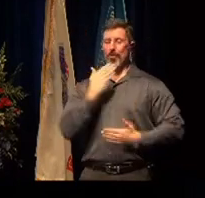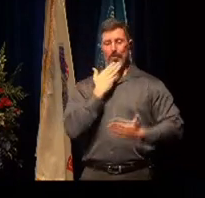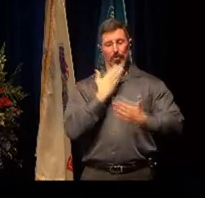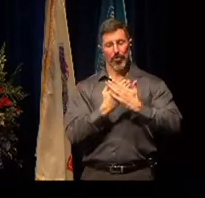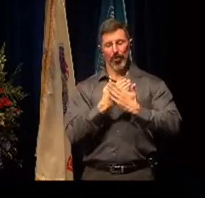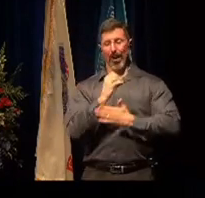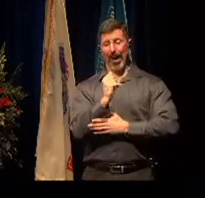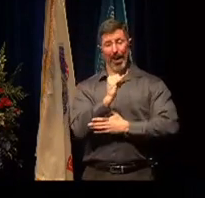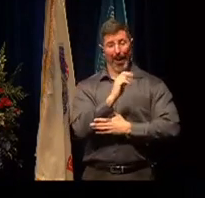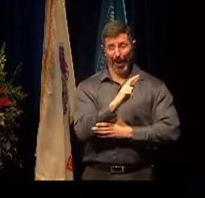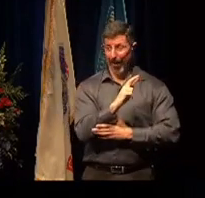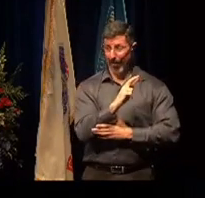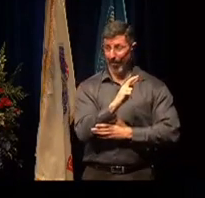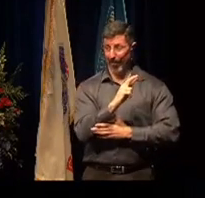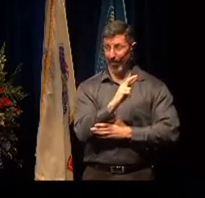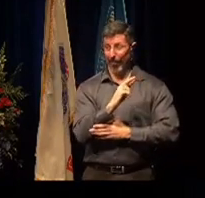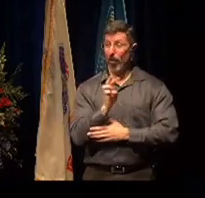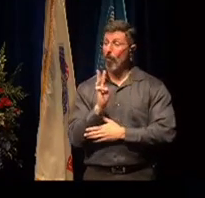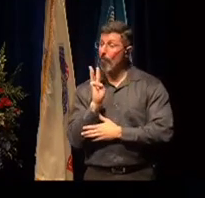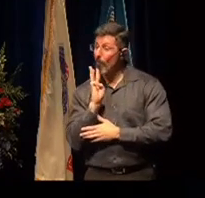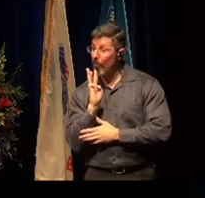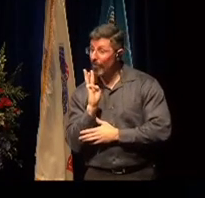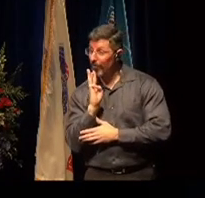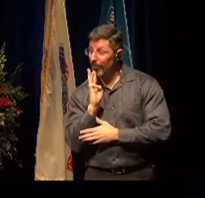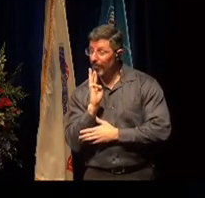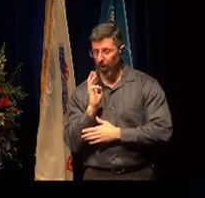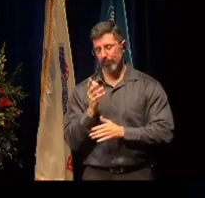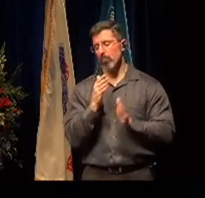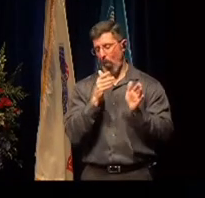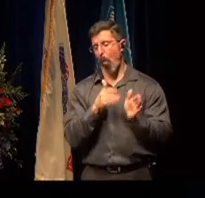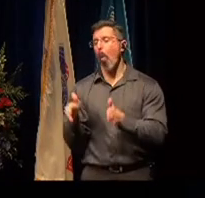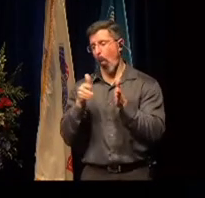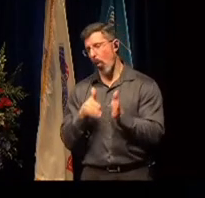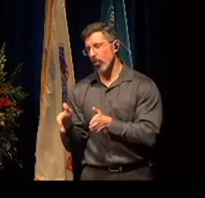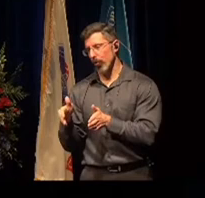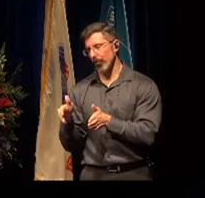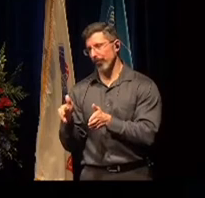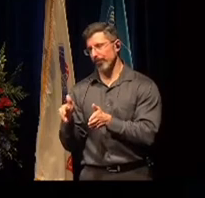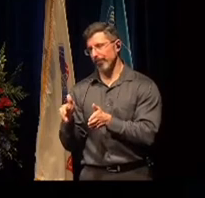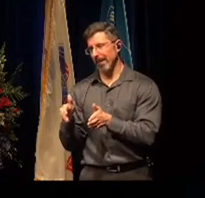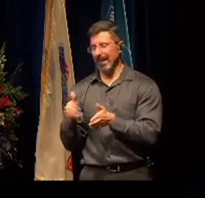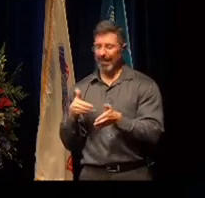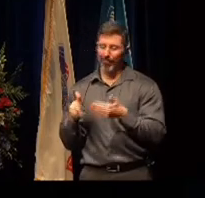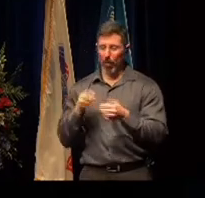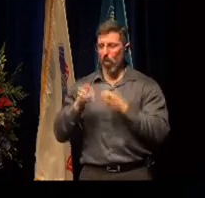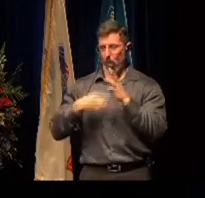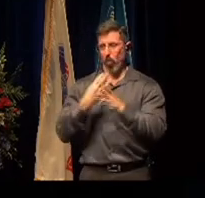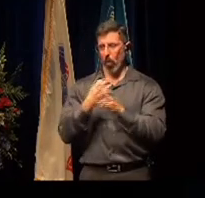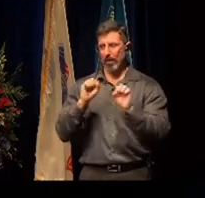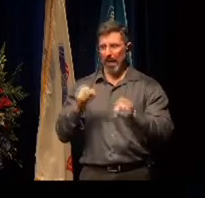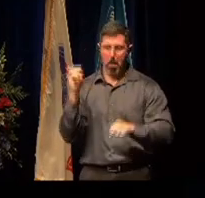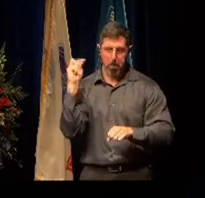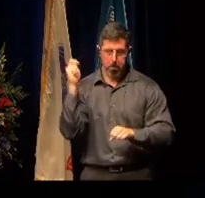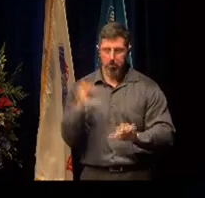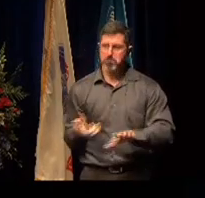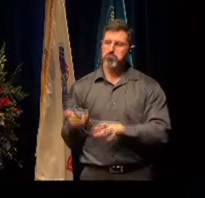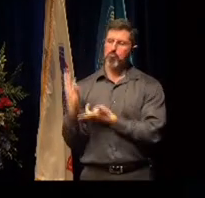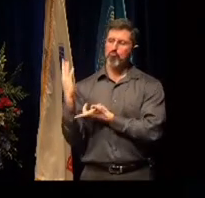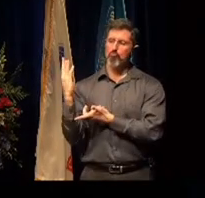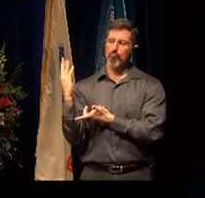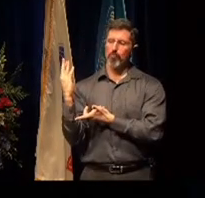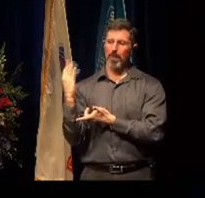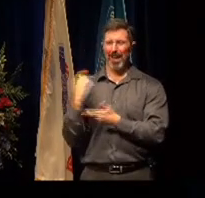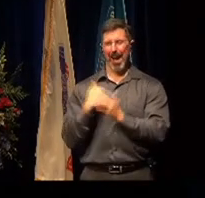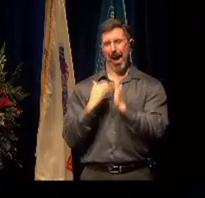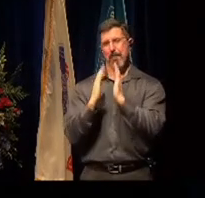order in a world that at any moment could spin into chaos. Then I began to pray for items that God brings to my heart.